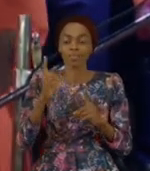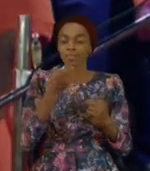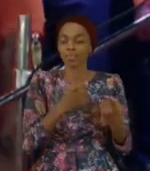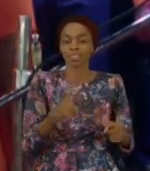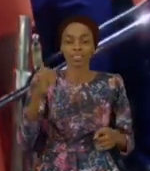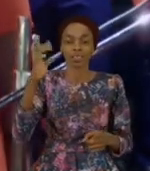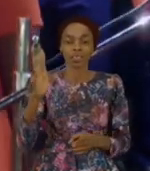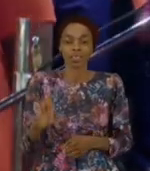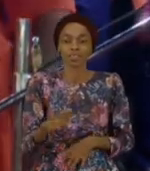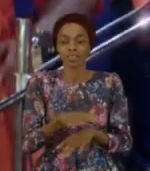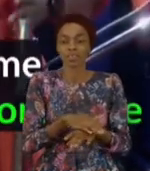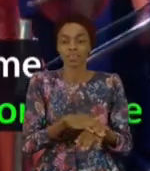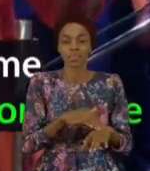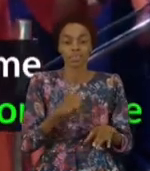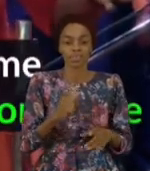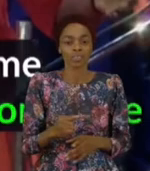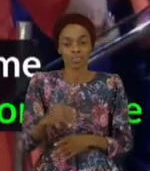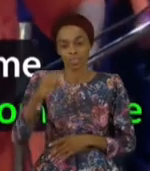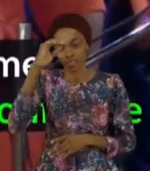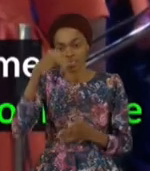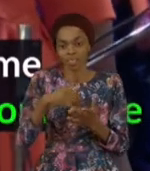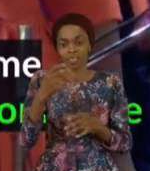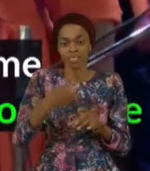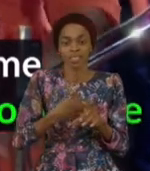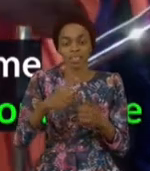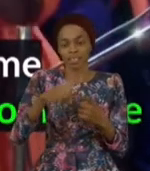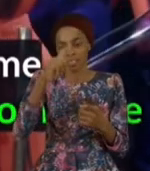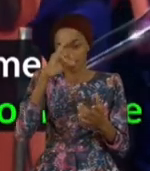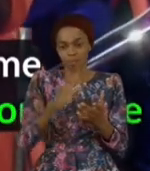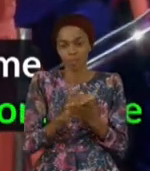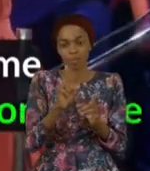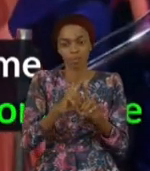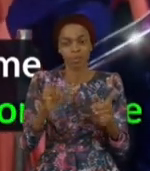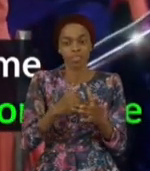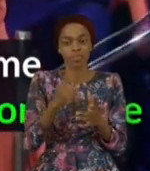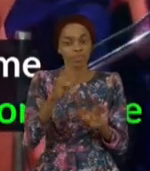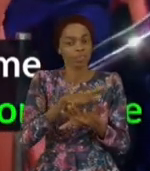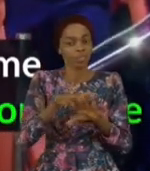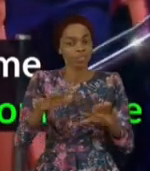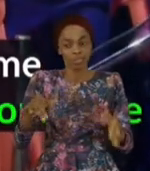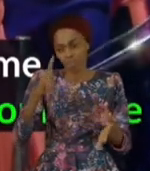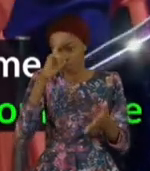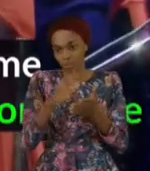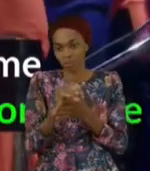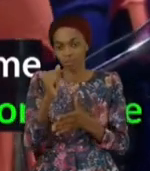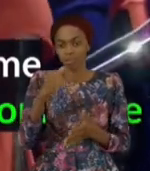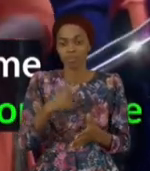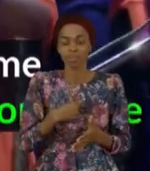But if you don't trust me,